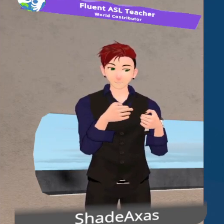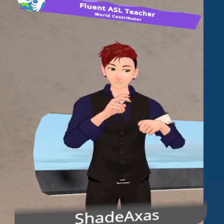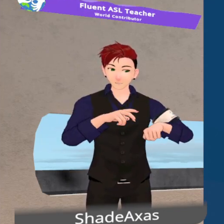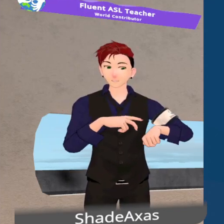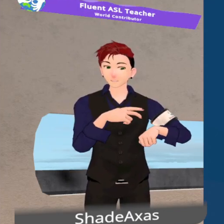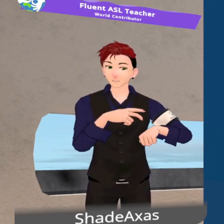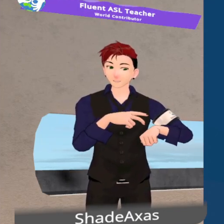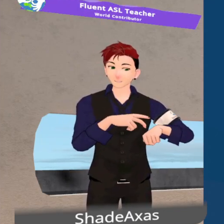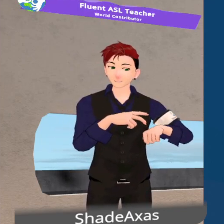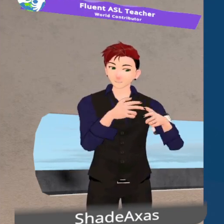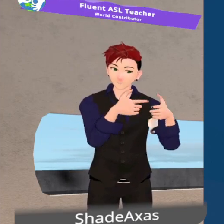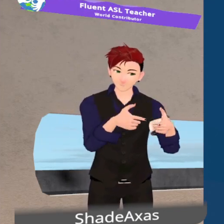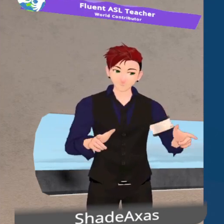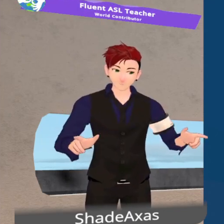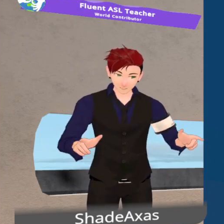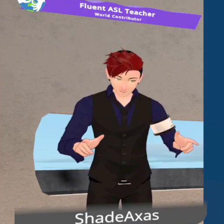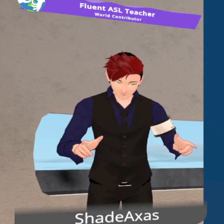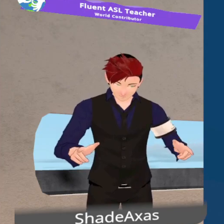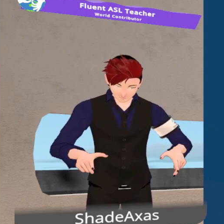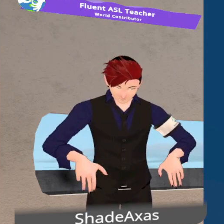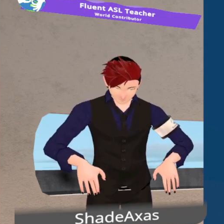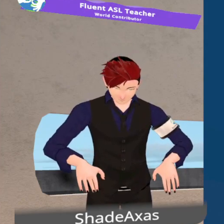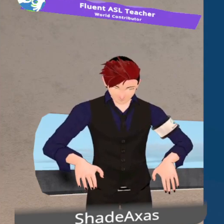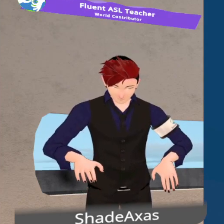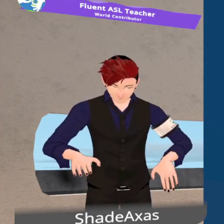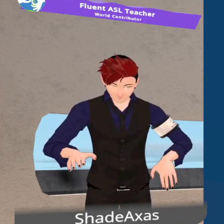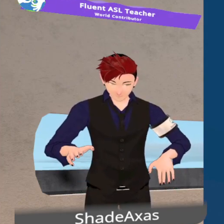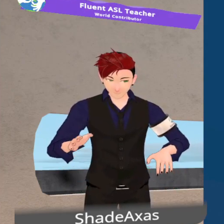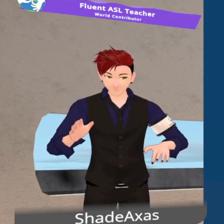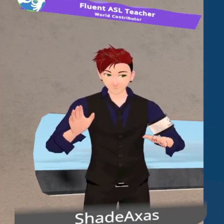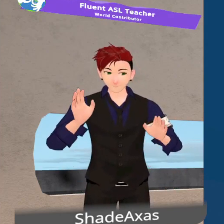It's just a natural language.